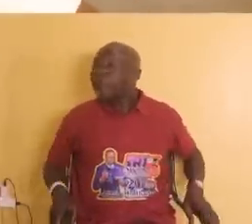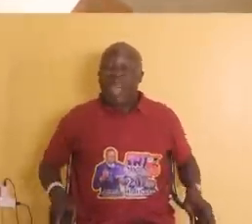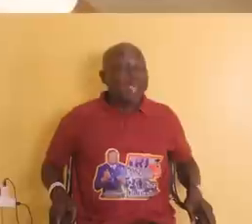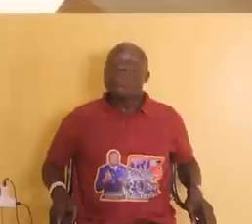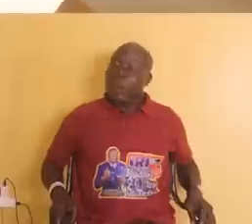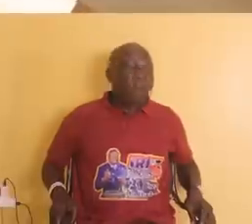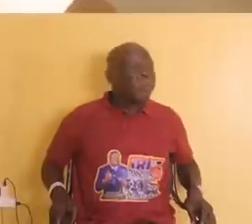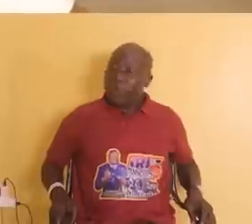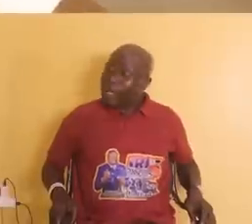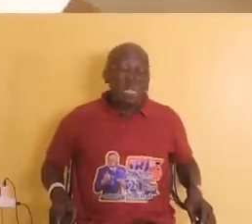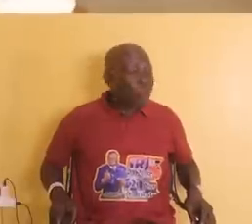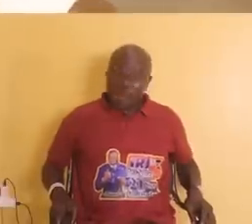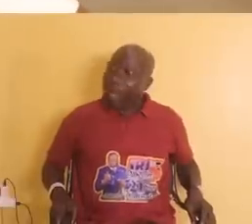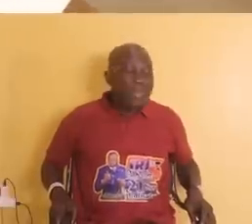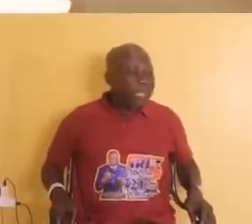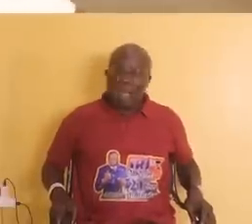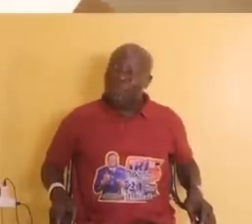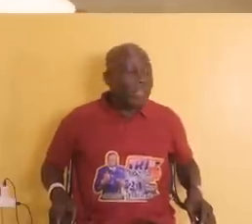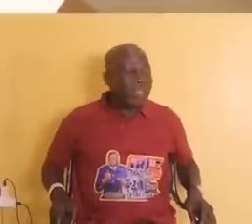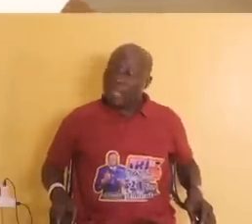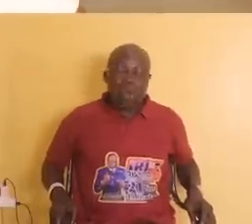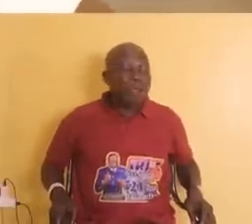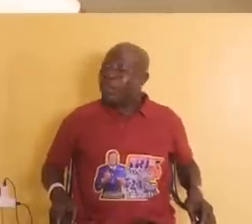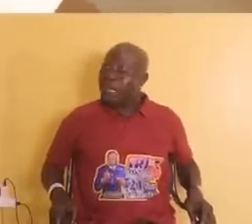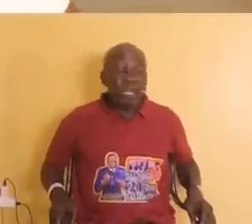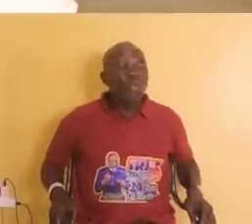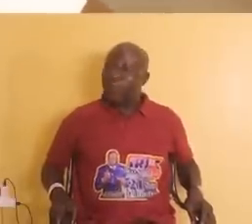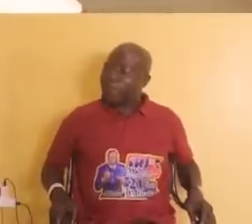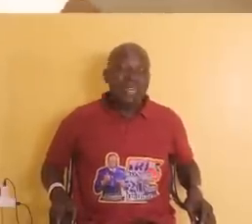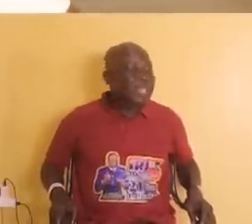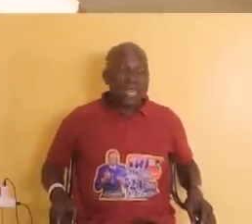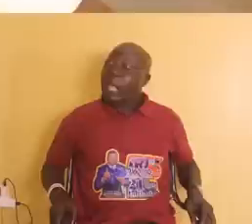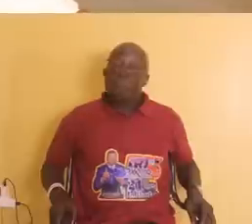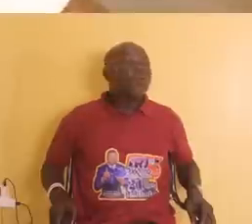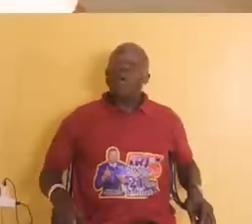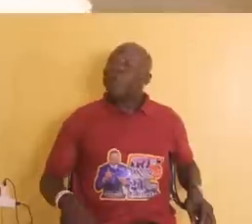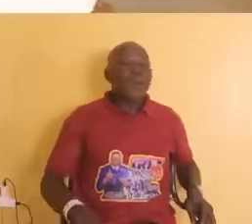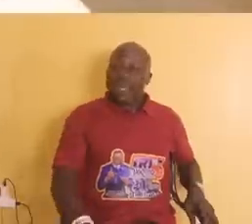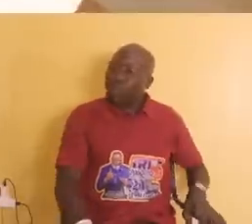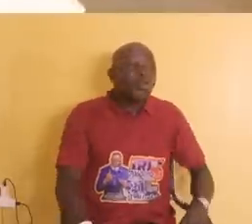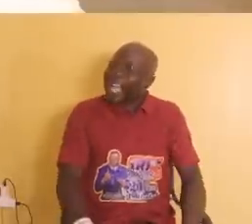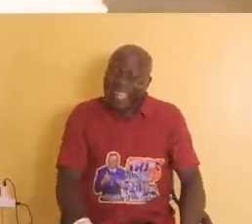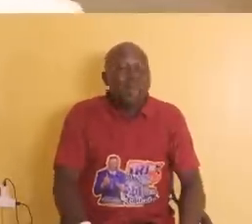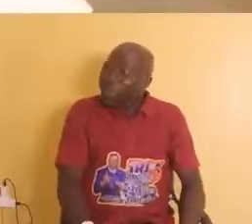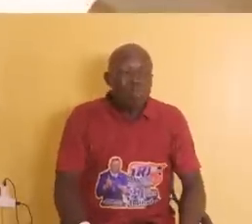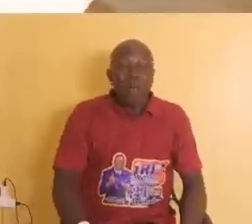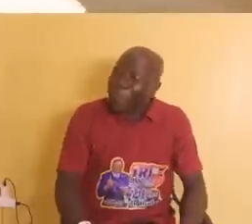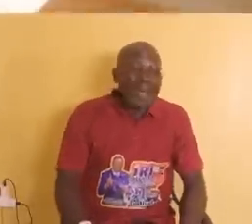Let's go.